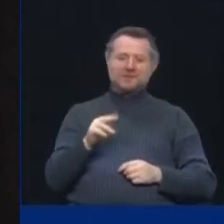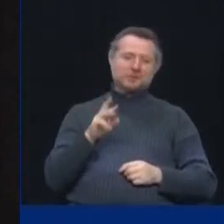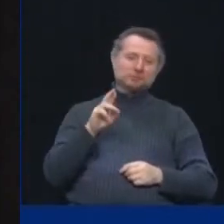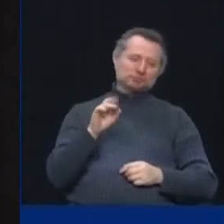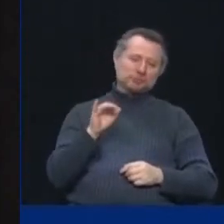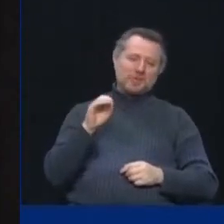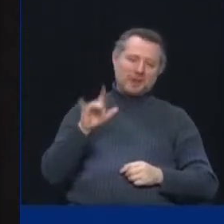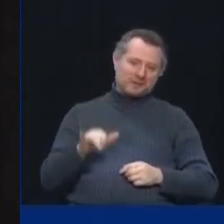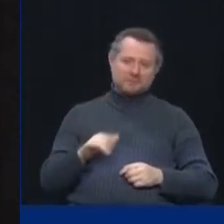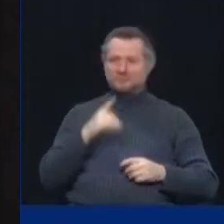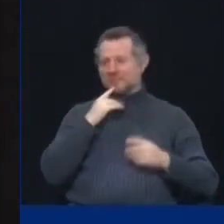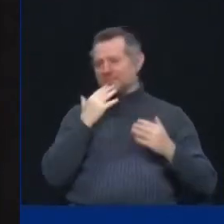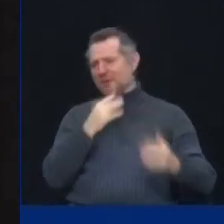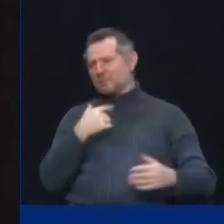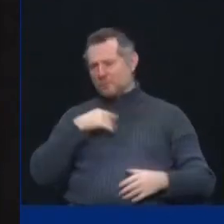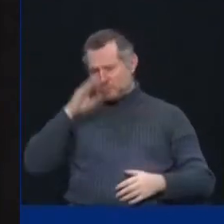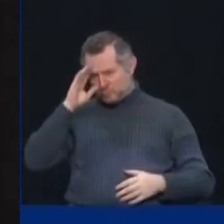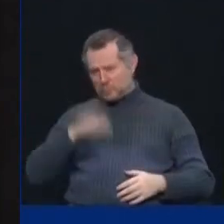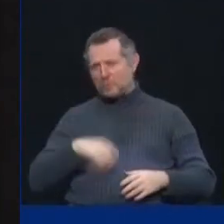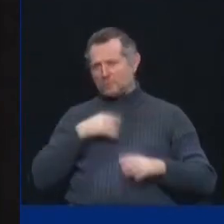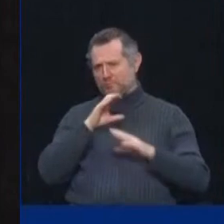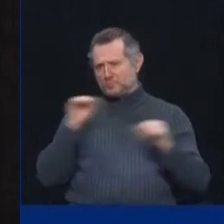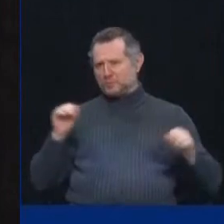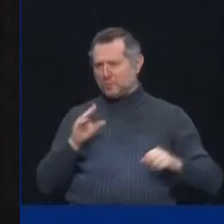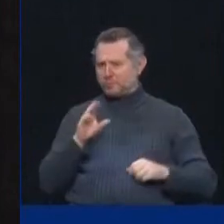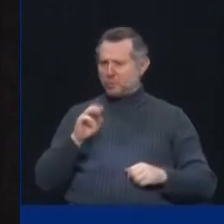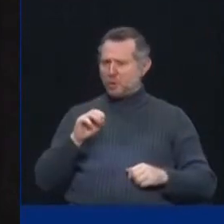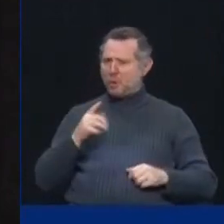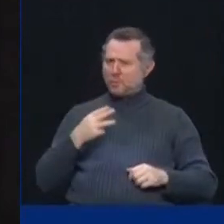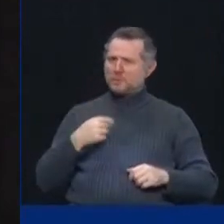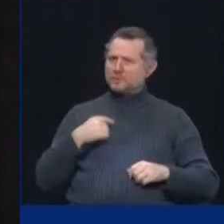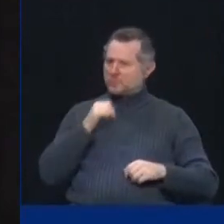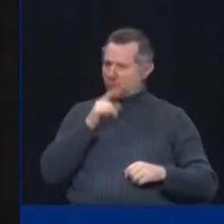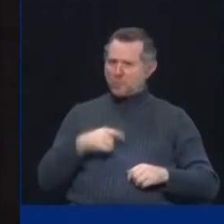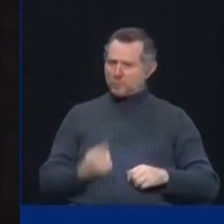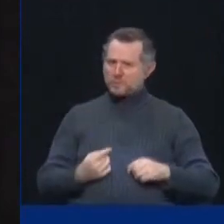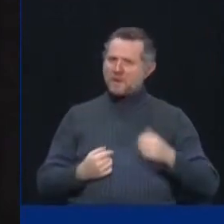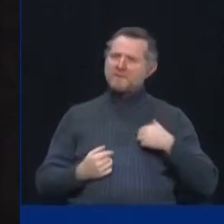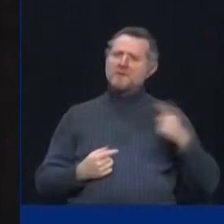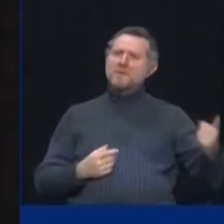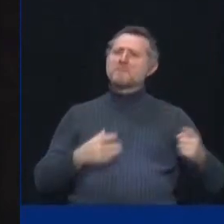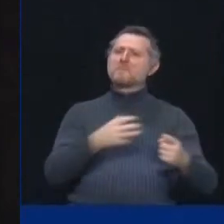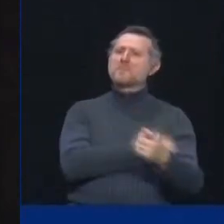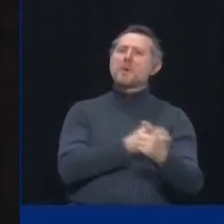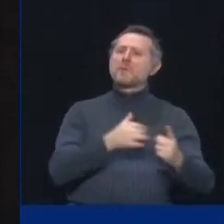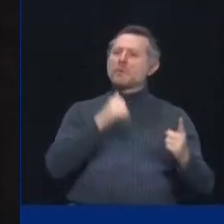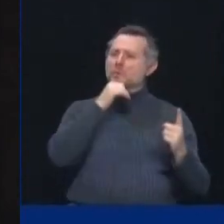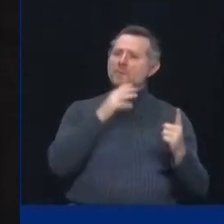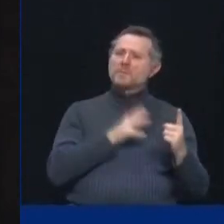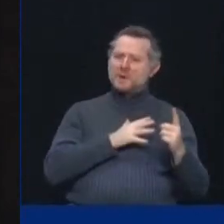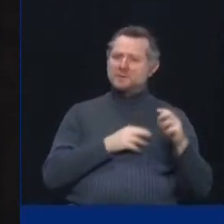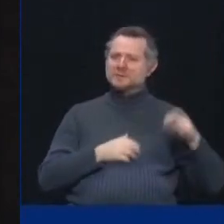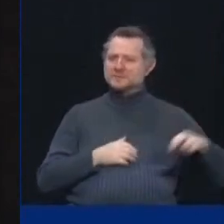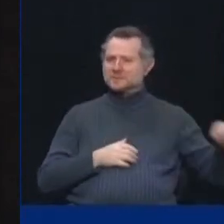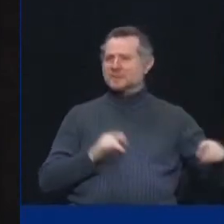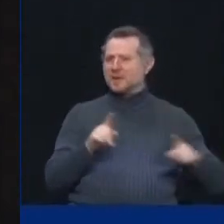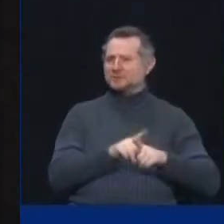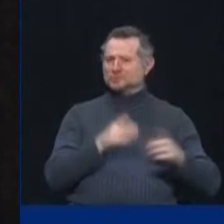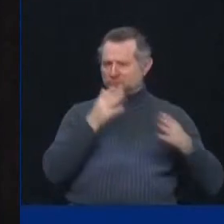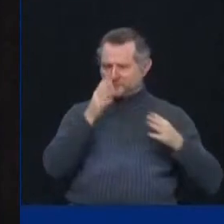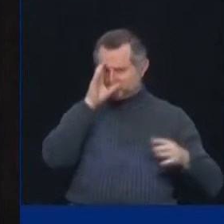I'm the borough president, but I'm not the only president here. We have powerful women who are also presidents. We are joined